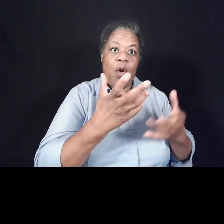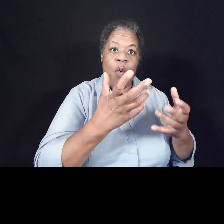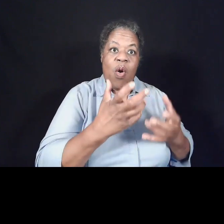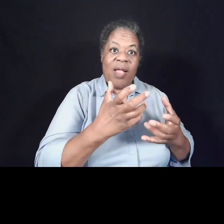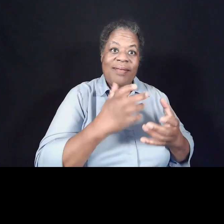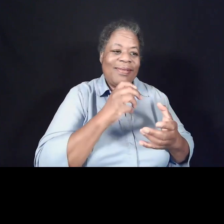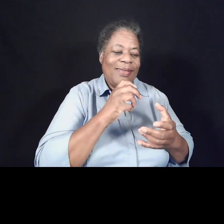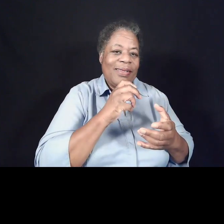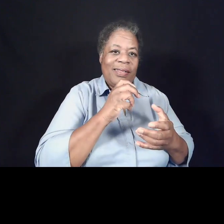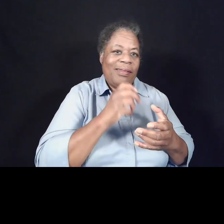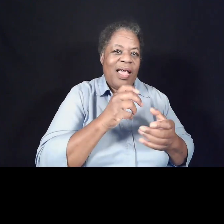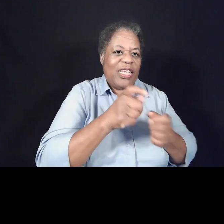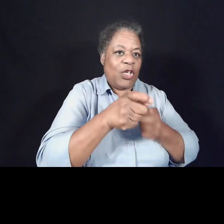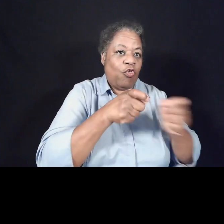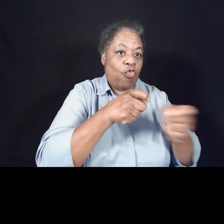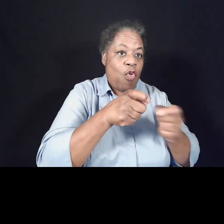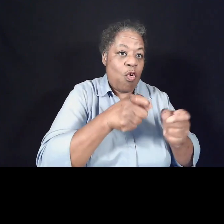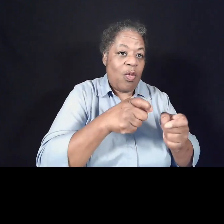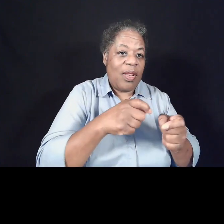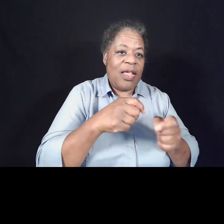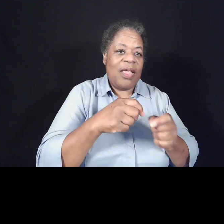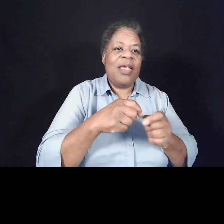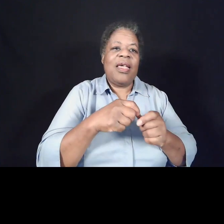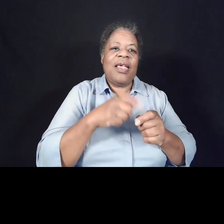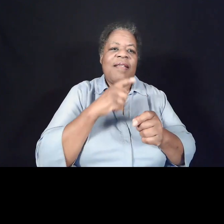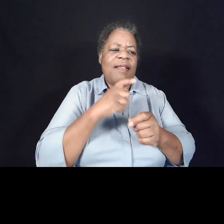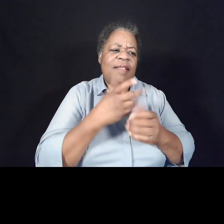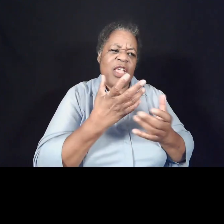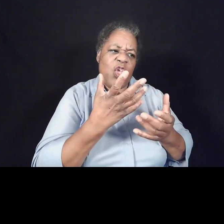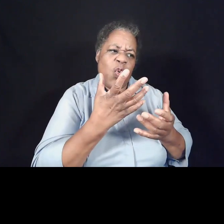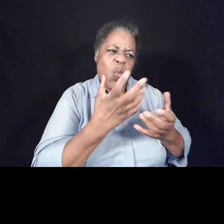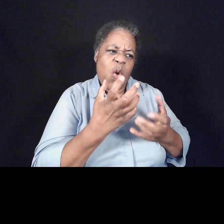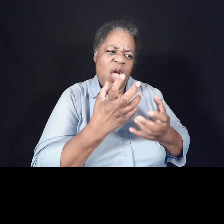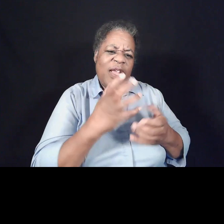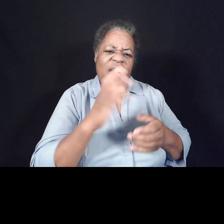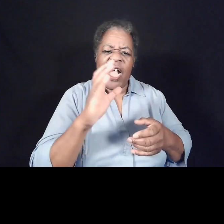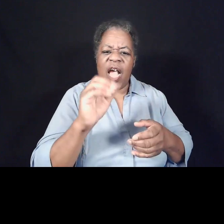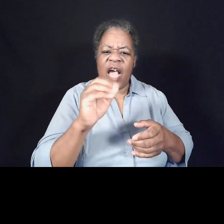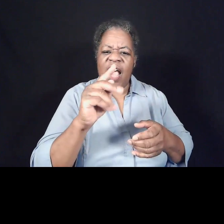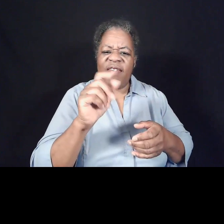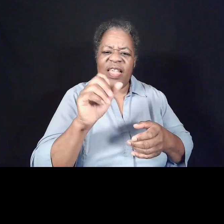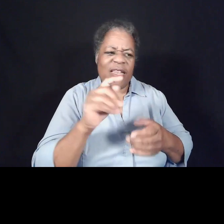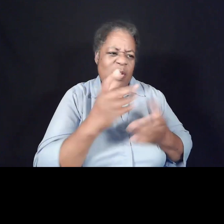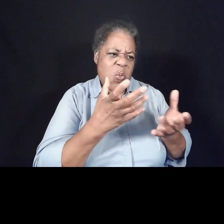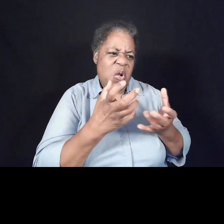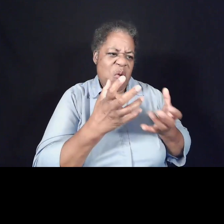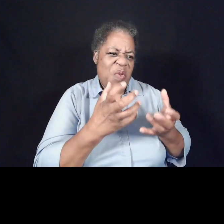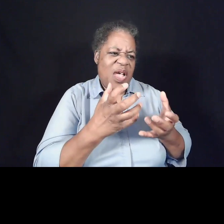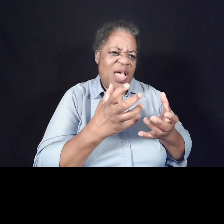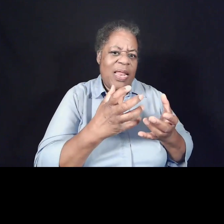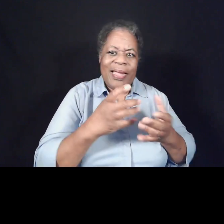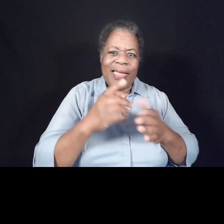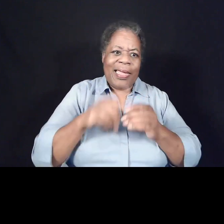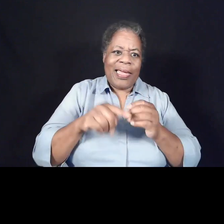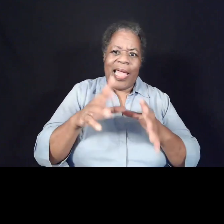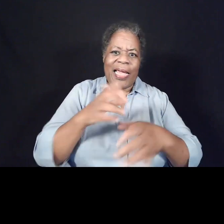control. He says, "You covet, but you cannot get what you want, so you quarrel and fight."